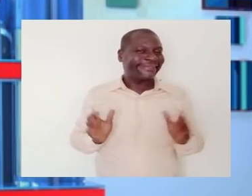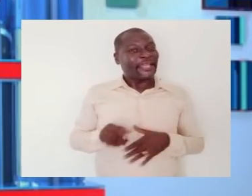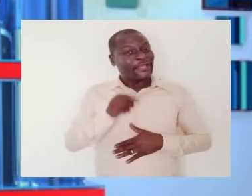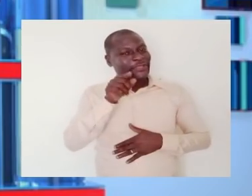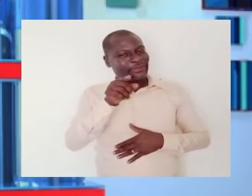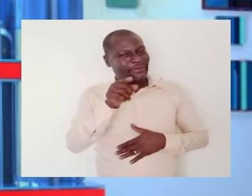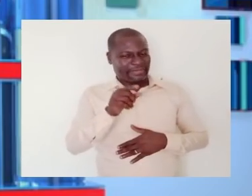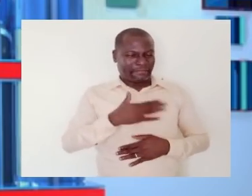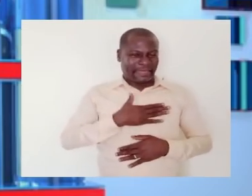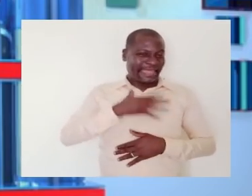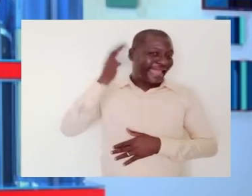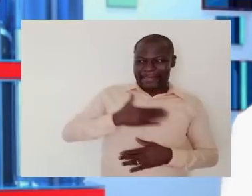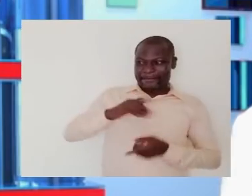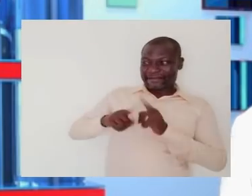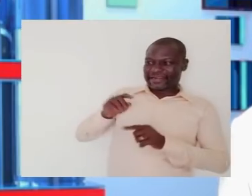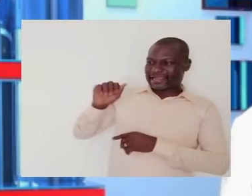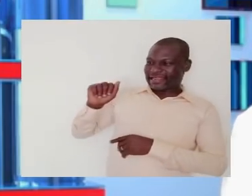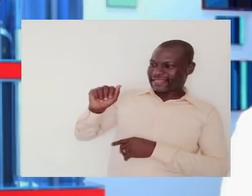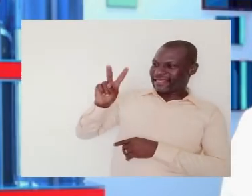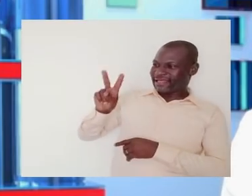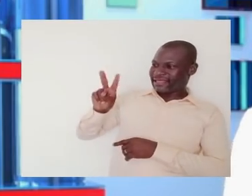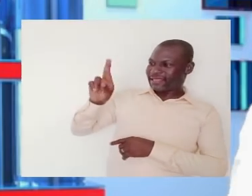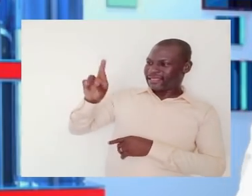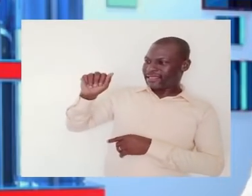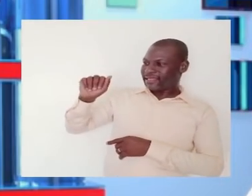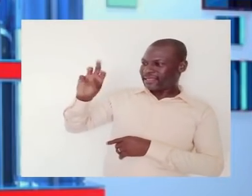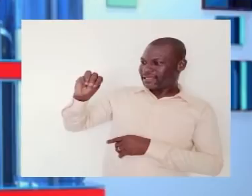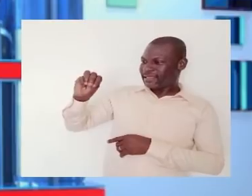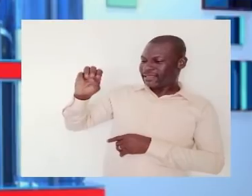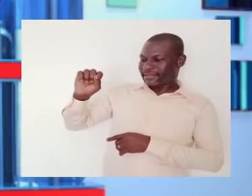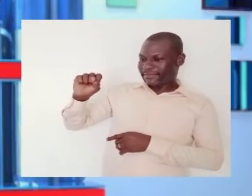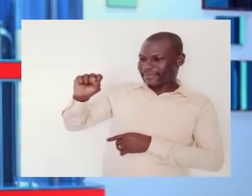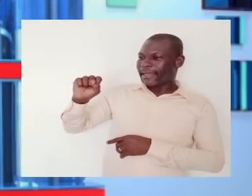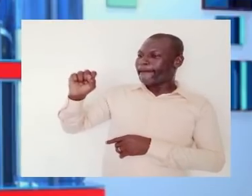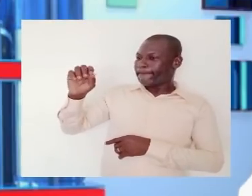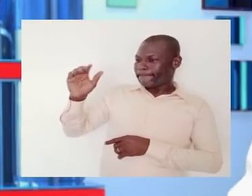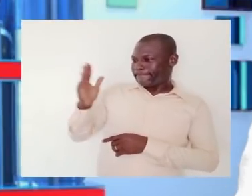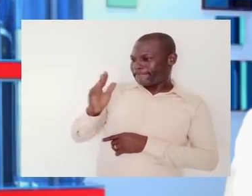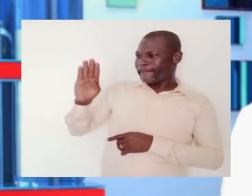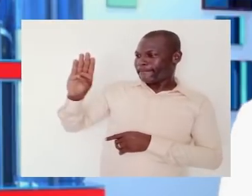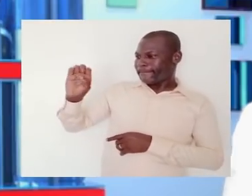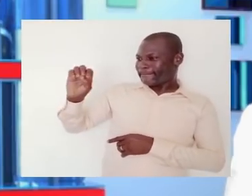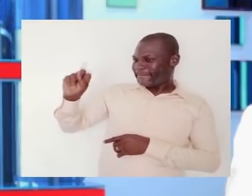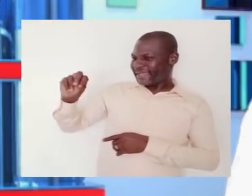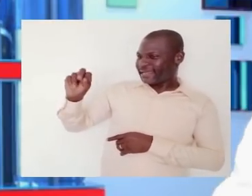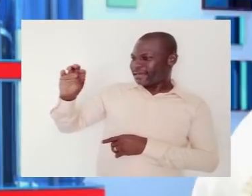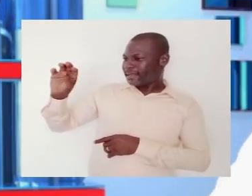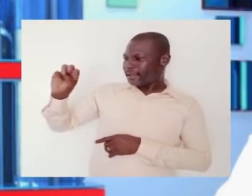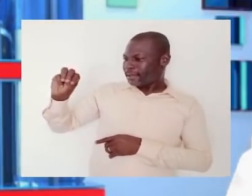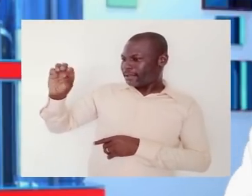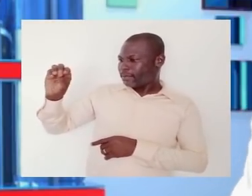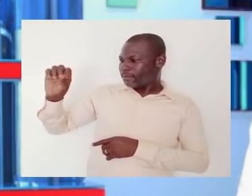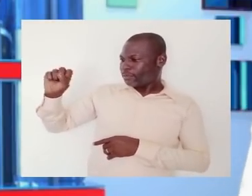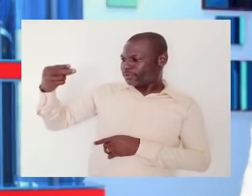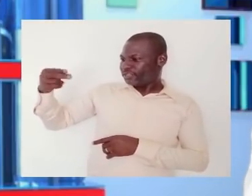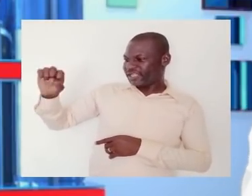a moohuno. Yam a timalam Avram Bemouche, Namikraname a soffo. I'm a tear, sorry, 18 a day. But I'm for Abraham. I saw now